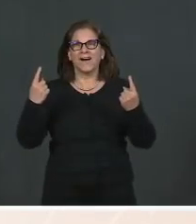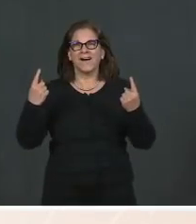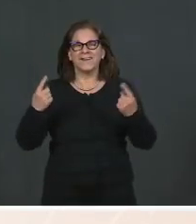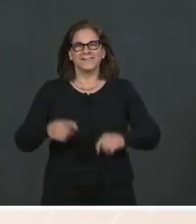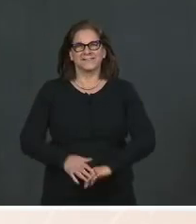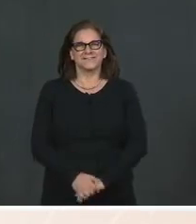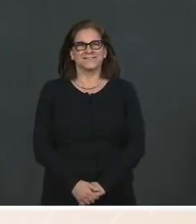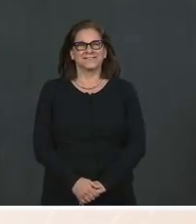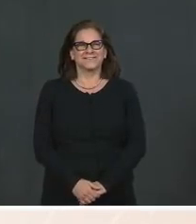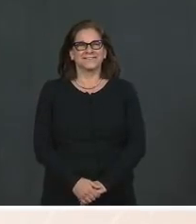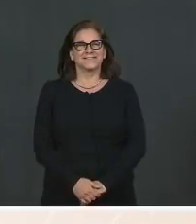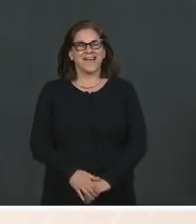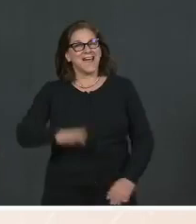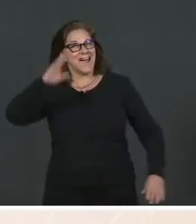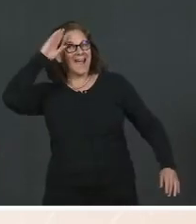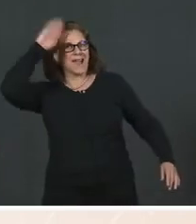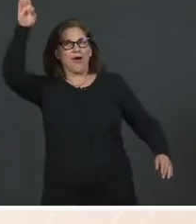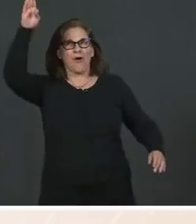Hello.